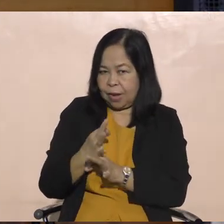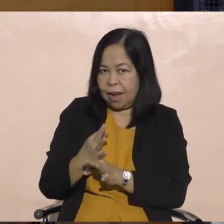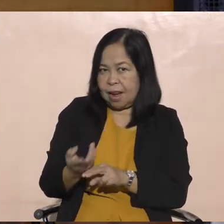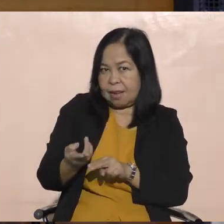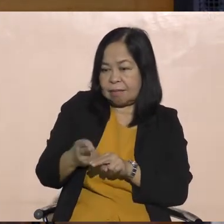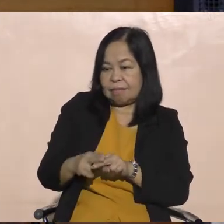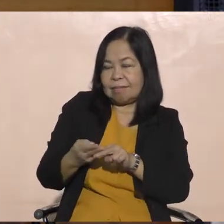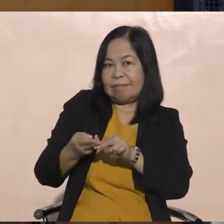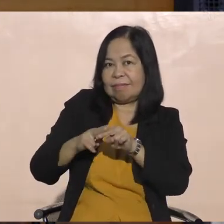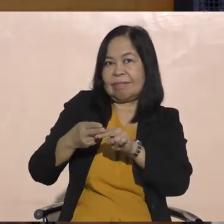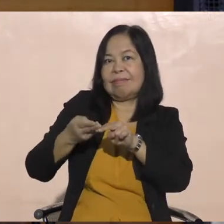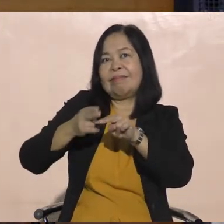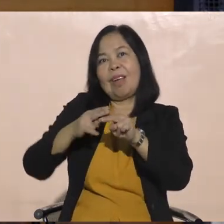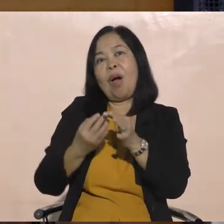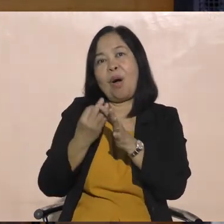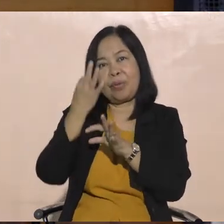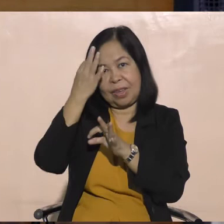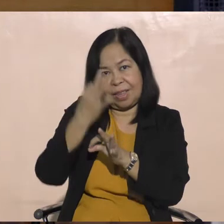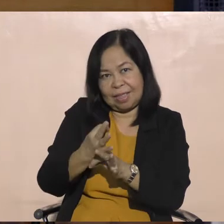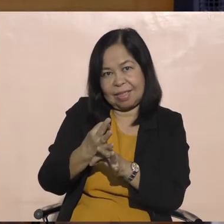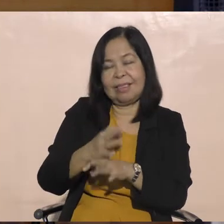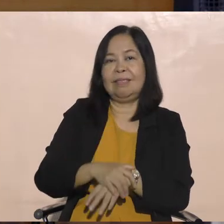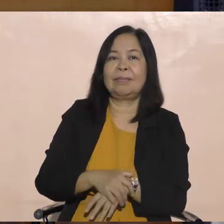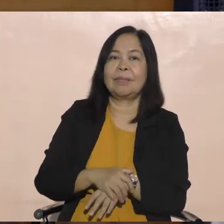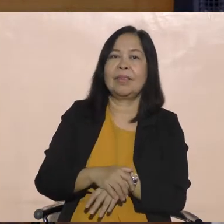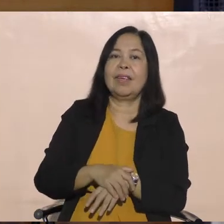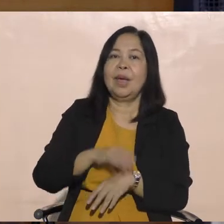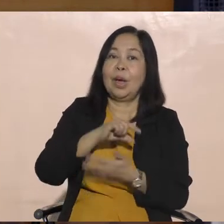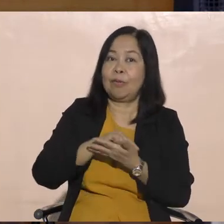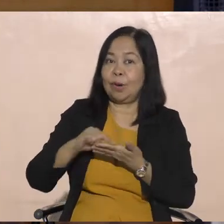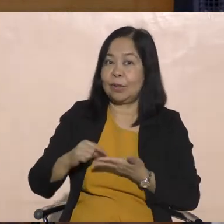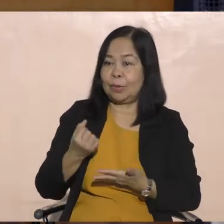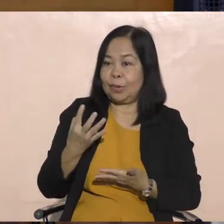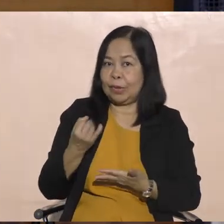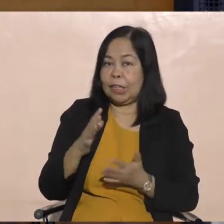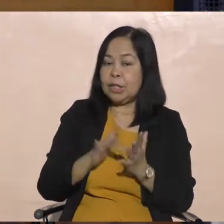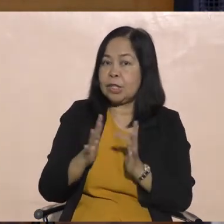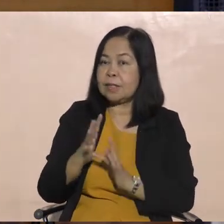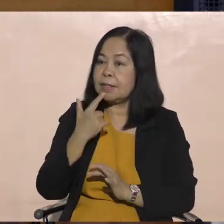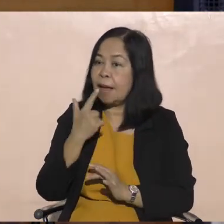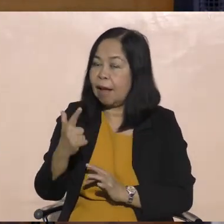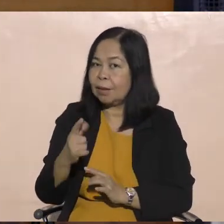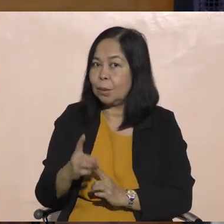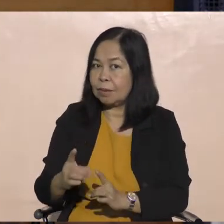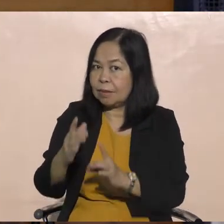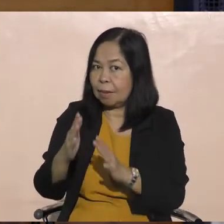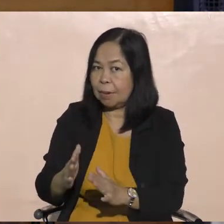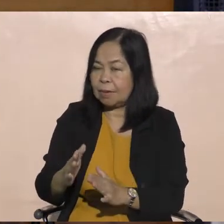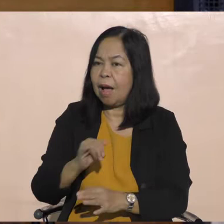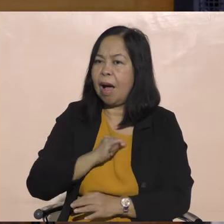and trust in God. In verse 15, in John chapter 11, Jesus said to His disciples, "I